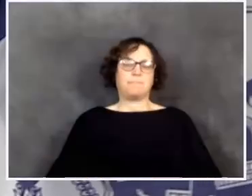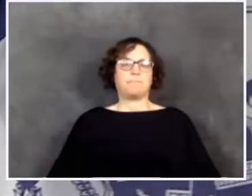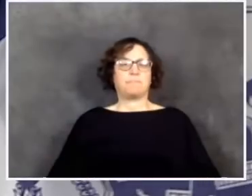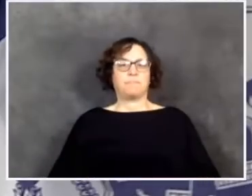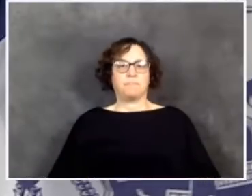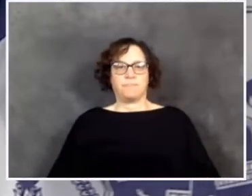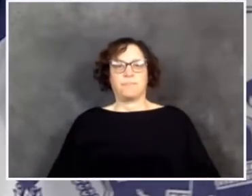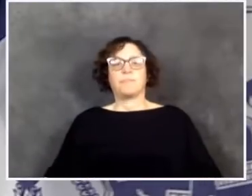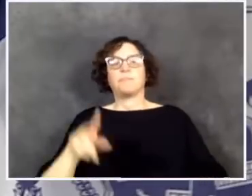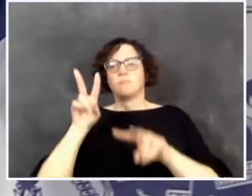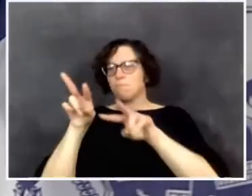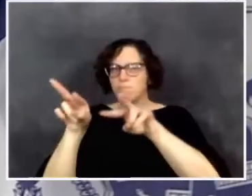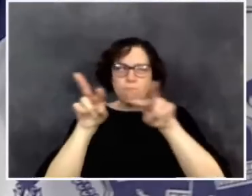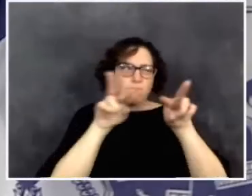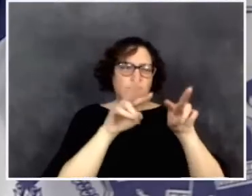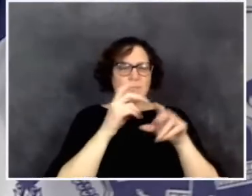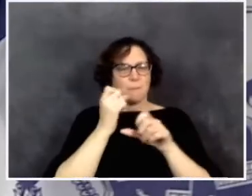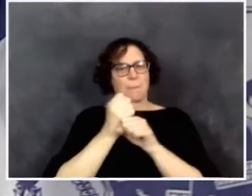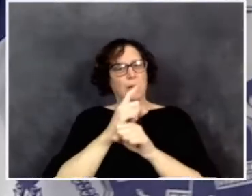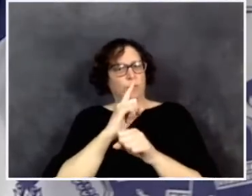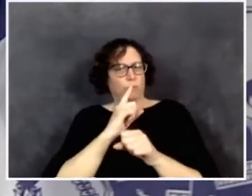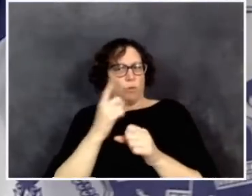Next question is Yoav at the city.